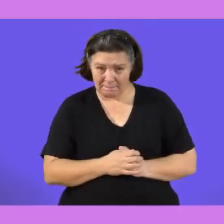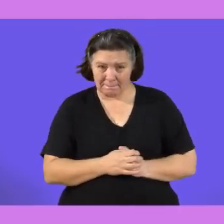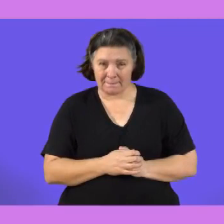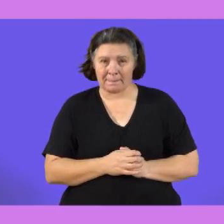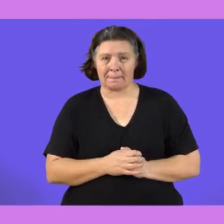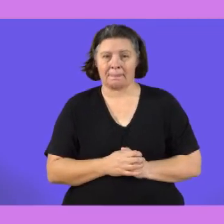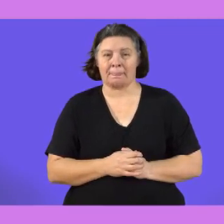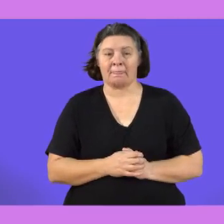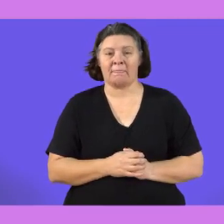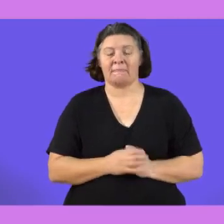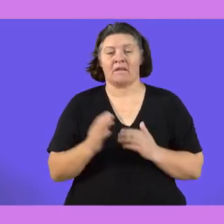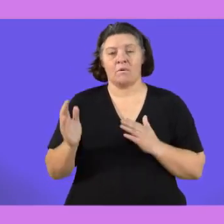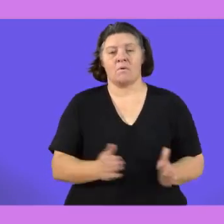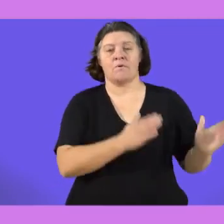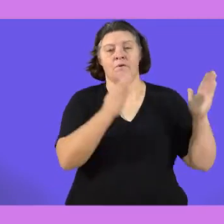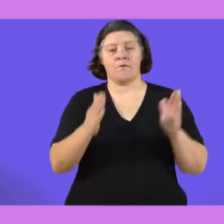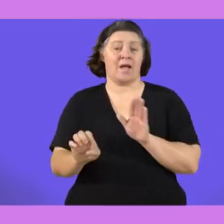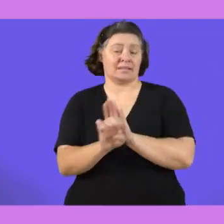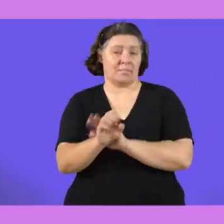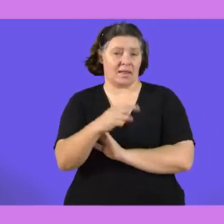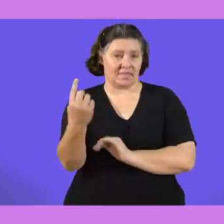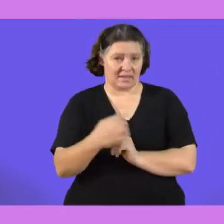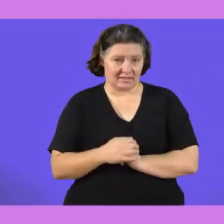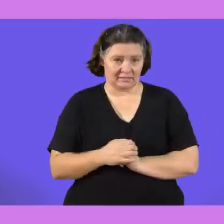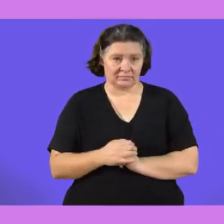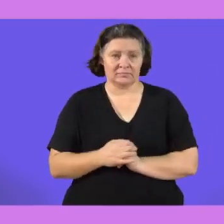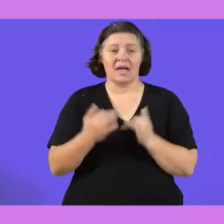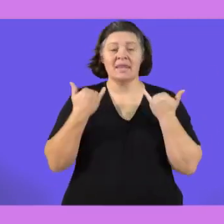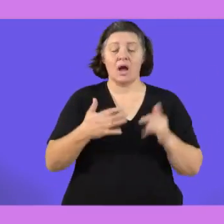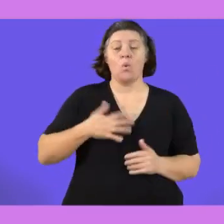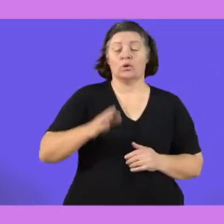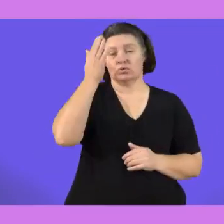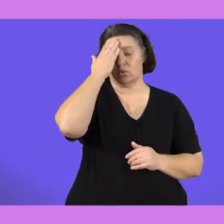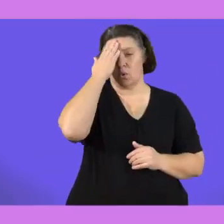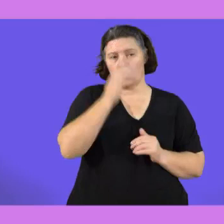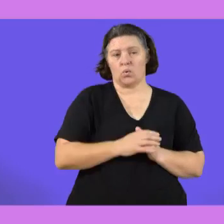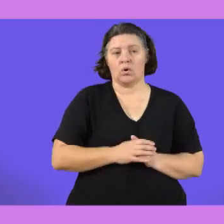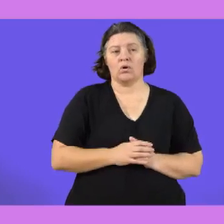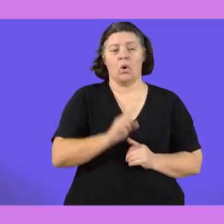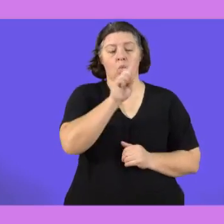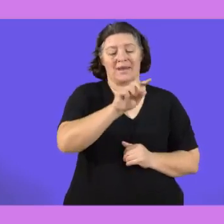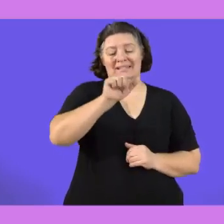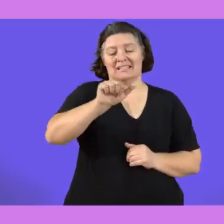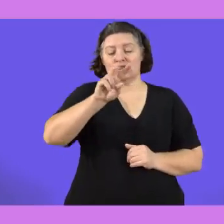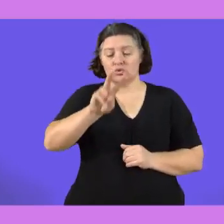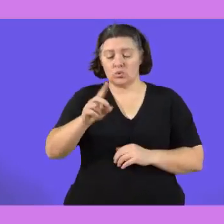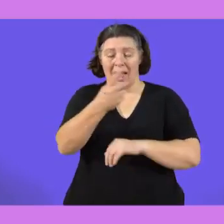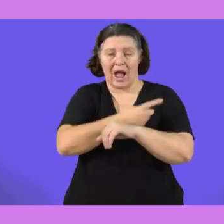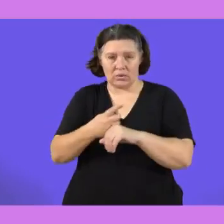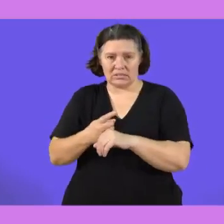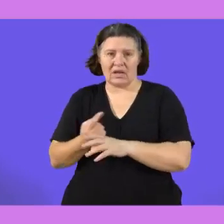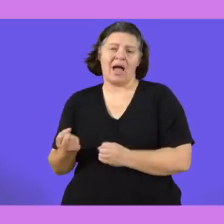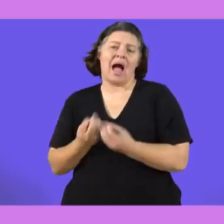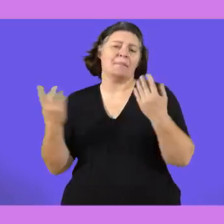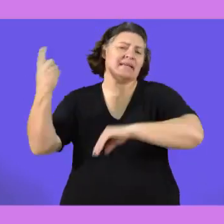at another example here. This time around, now we want to know, we have to convert 162 hours to